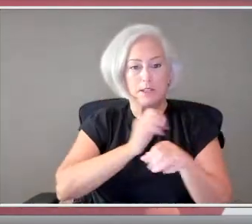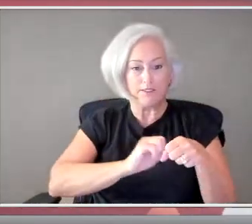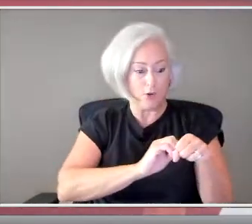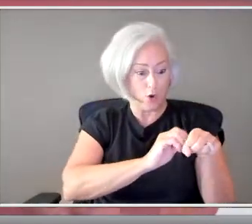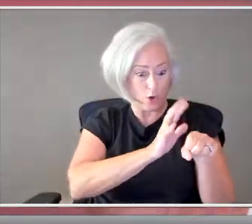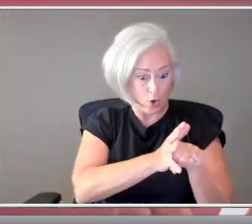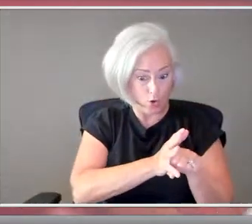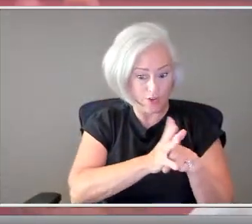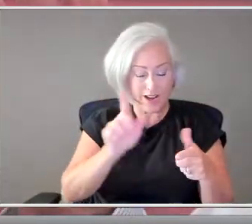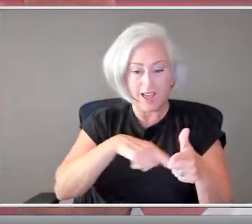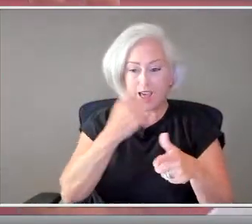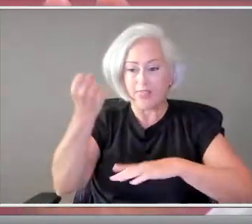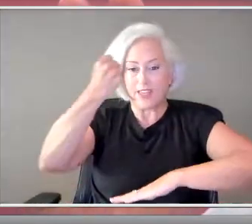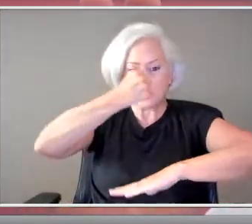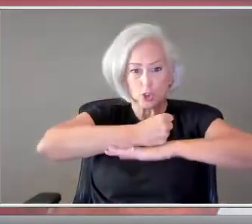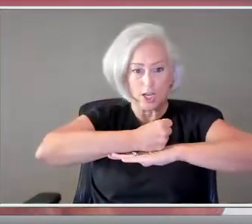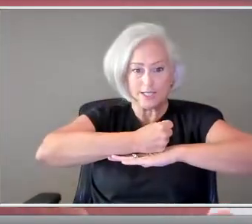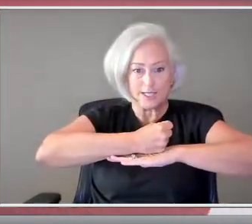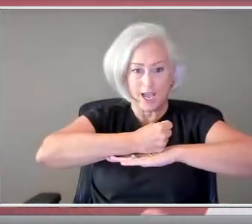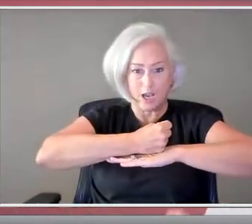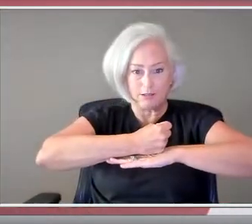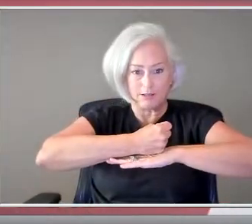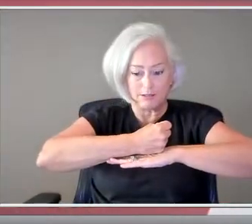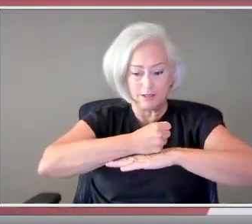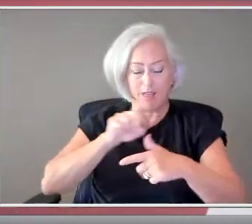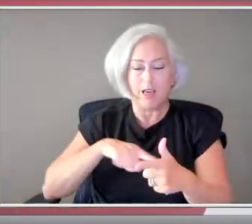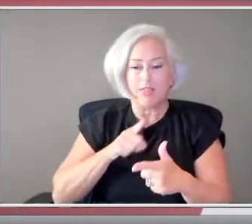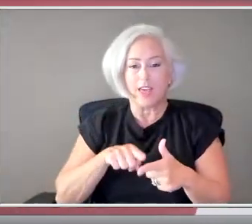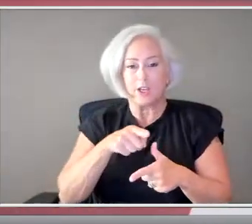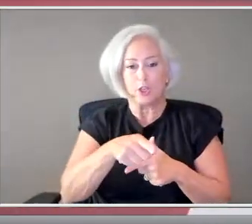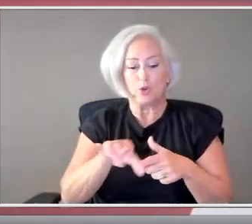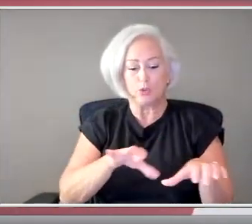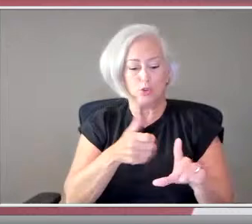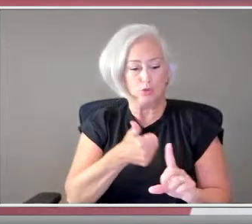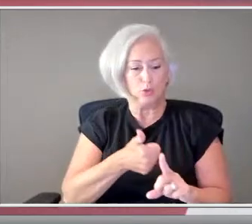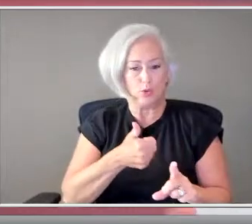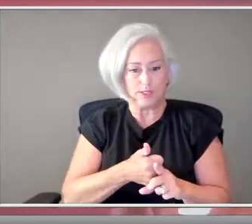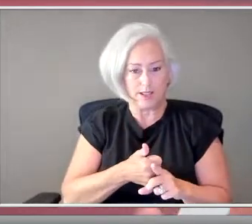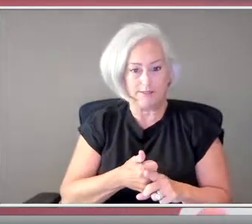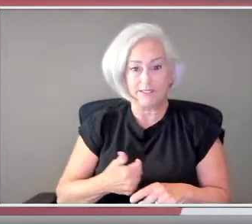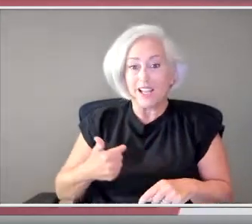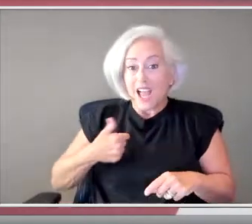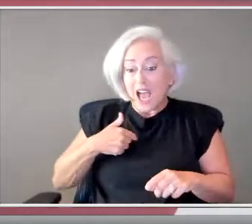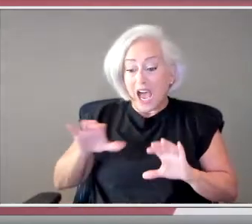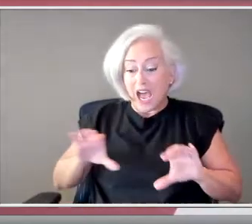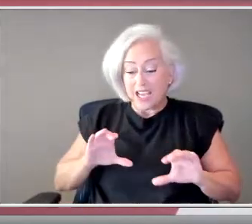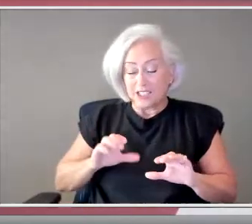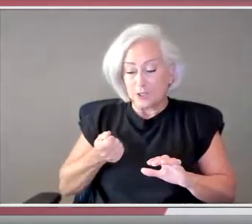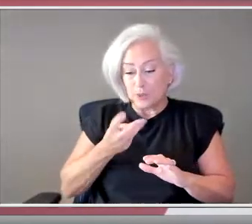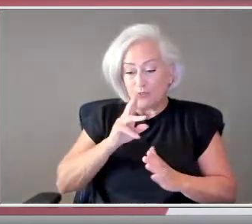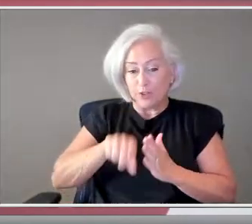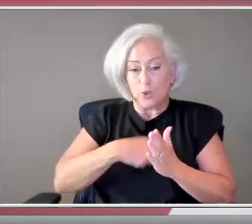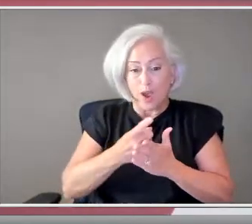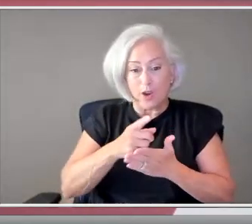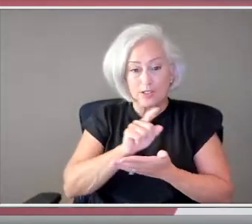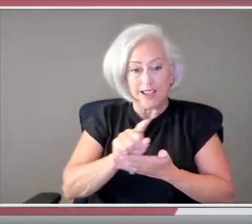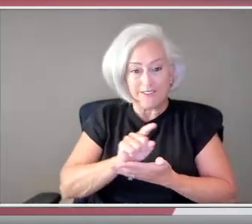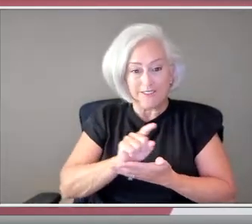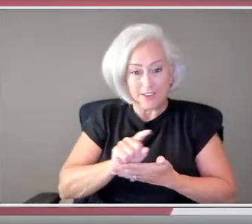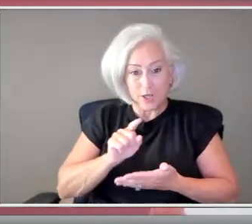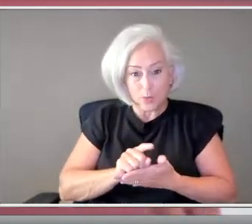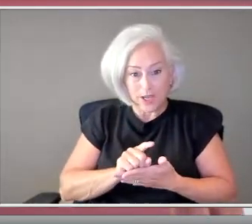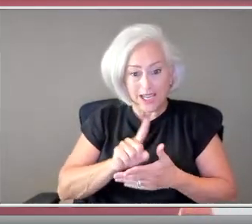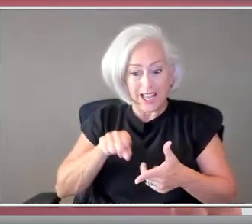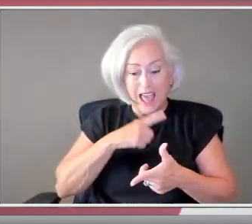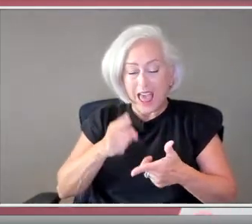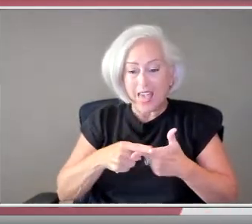your own. I do an hour of exercise several times a week in my gym. When it stopped, when the gym had to shut down,